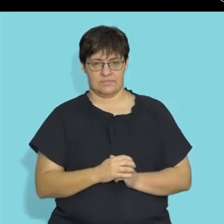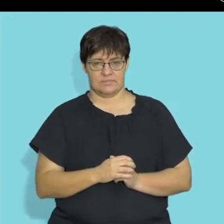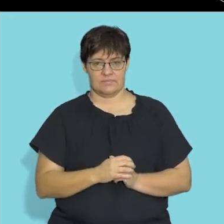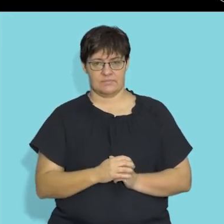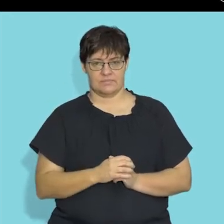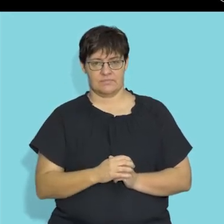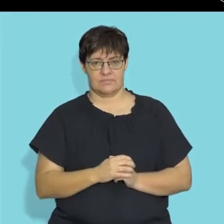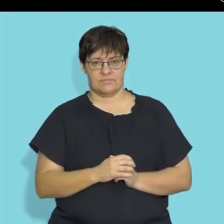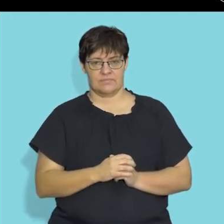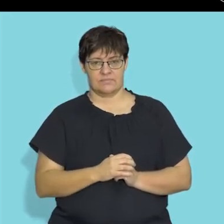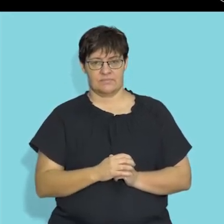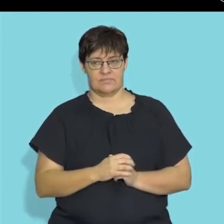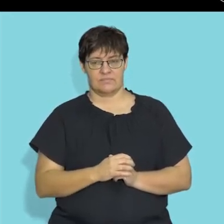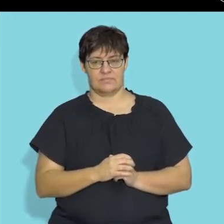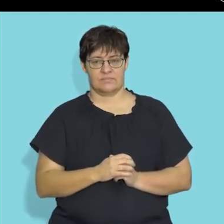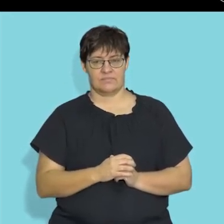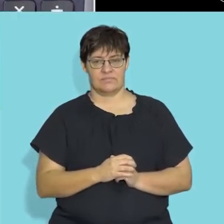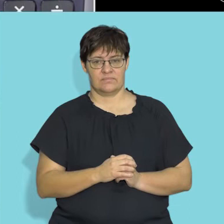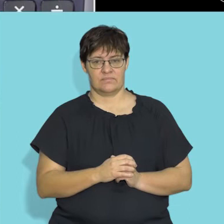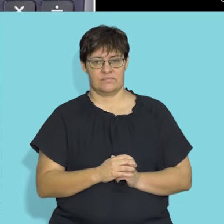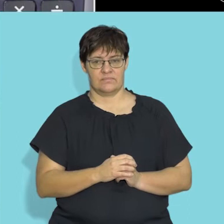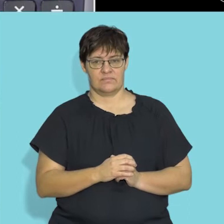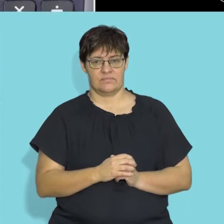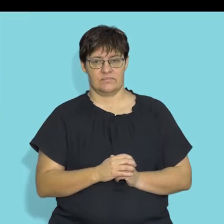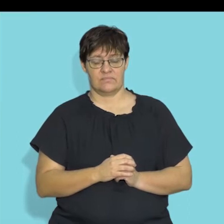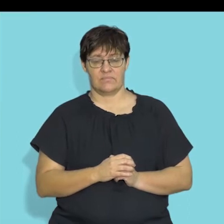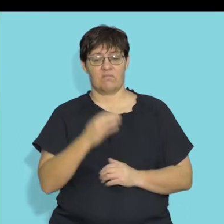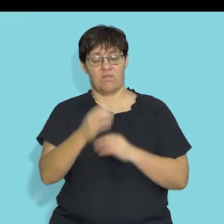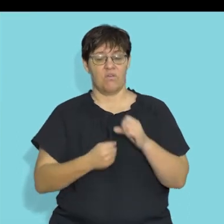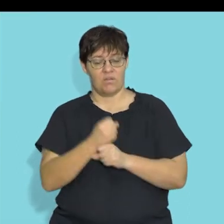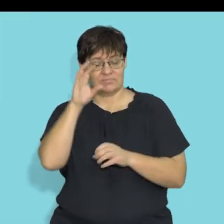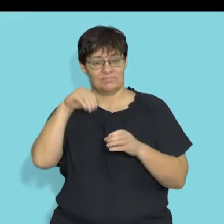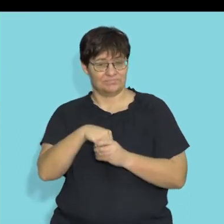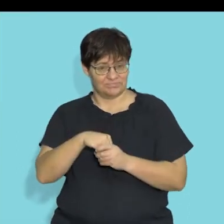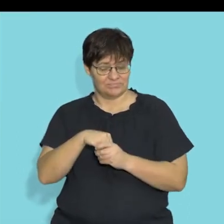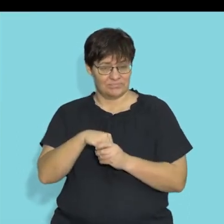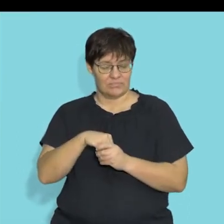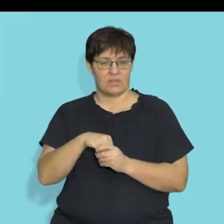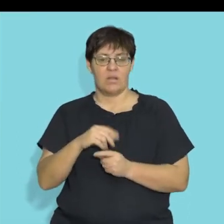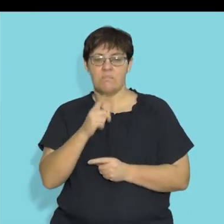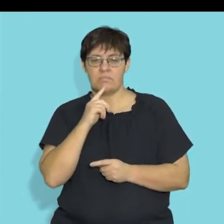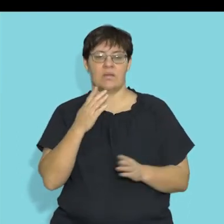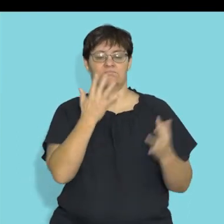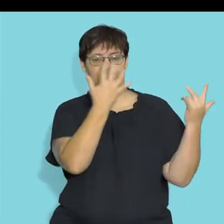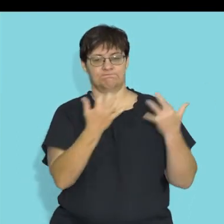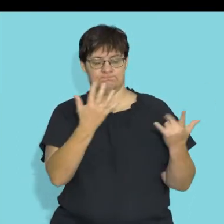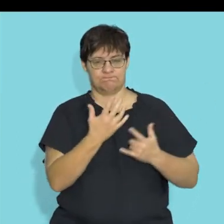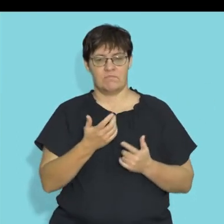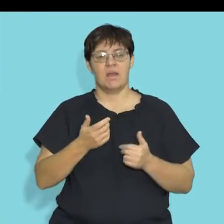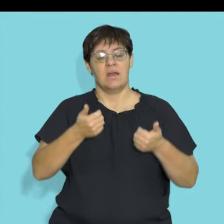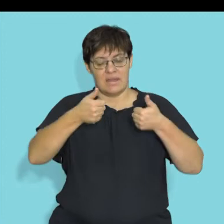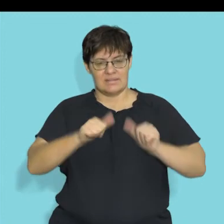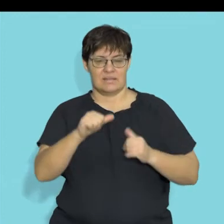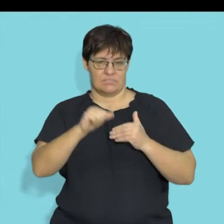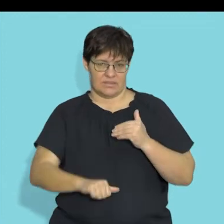52,200. Right. Now, if you take this year into consideration now, we have to work out the